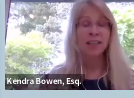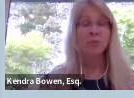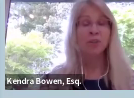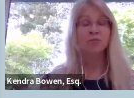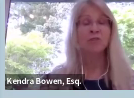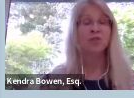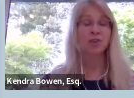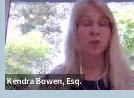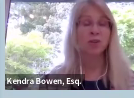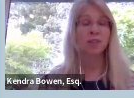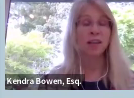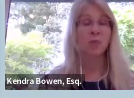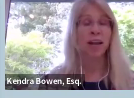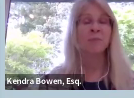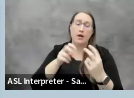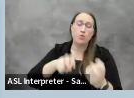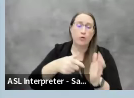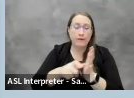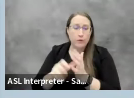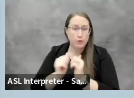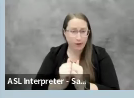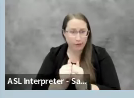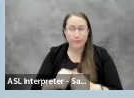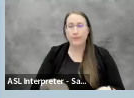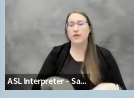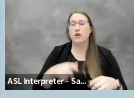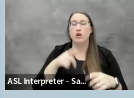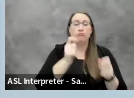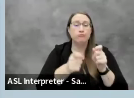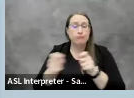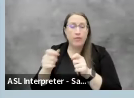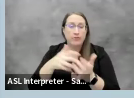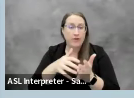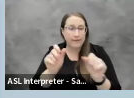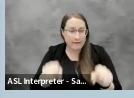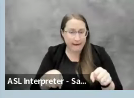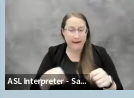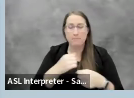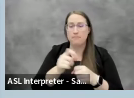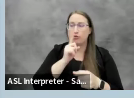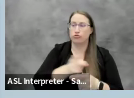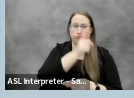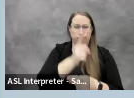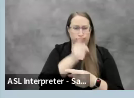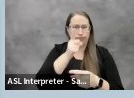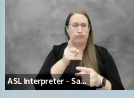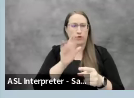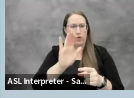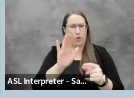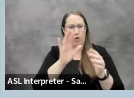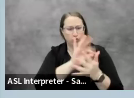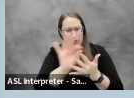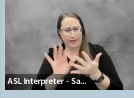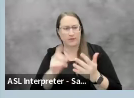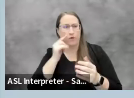documents. They will review those with you in some way. You can make changes to your drafts to make sure that they are accurately reflecting what you want to have happen